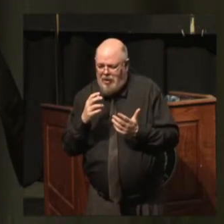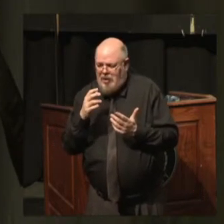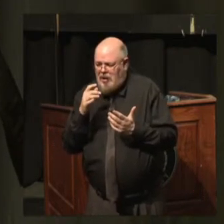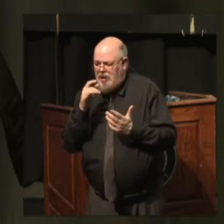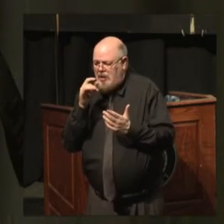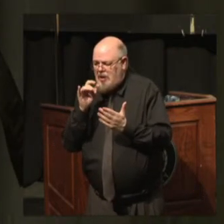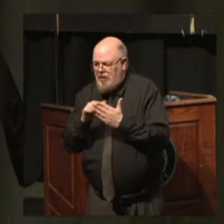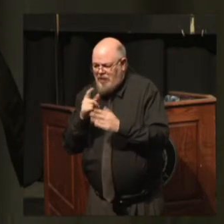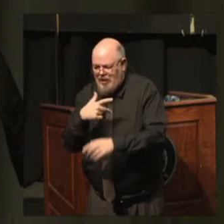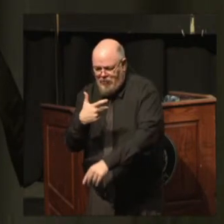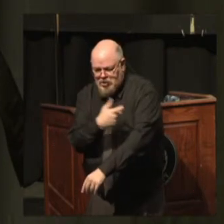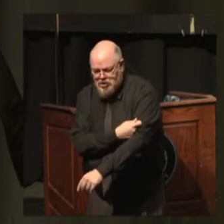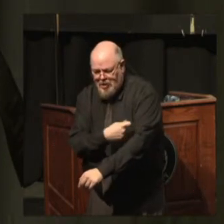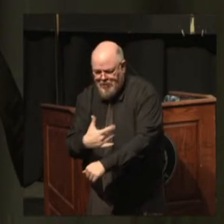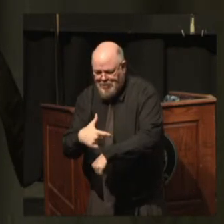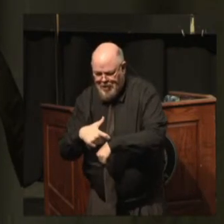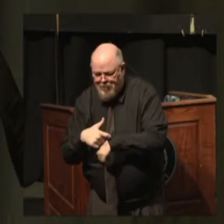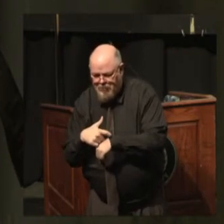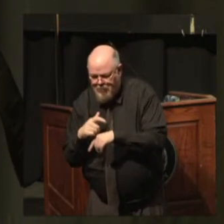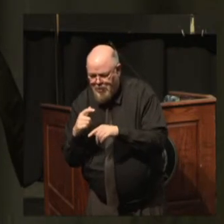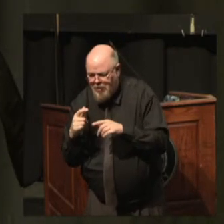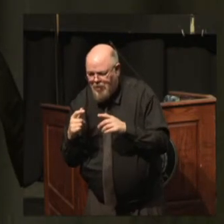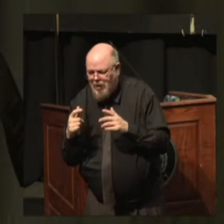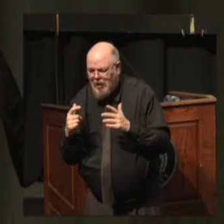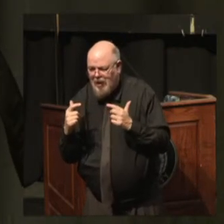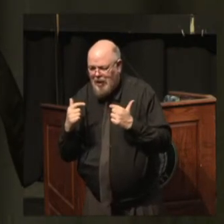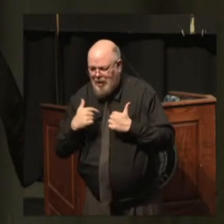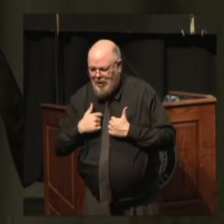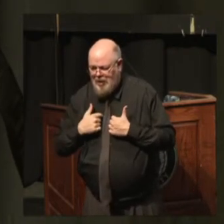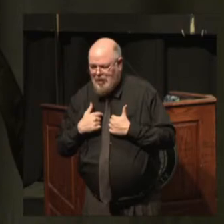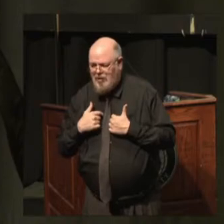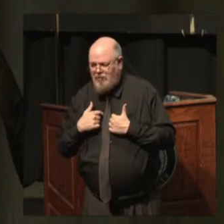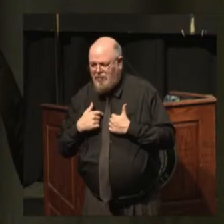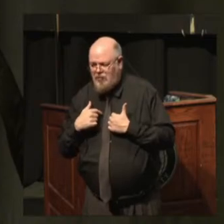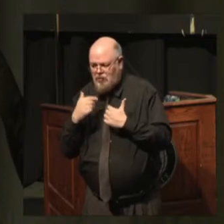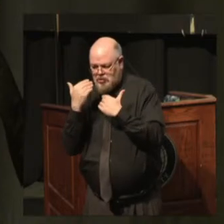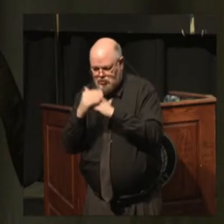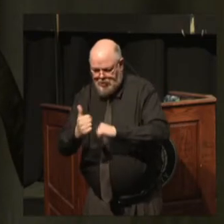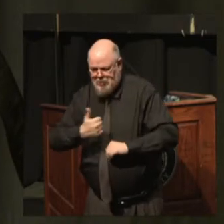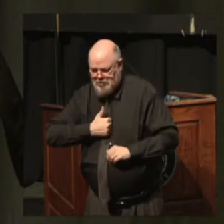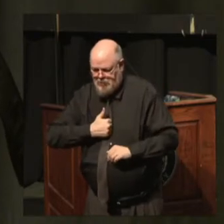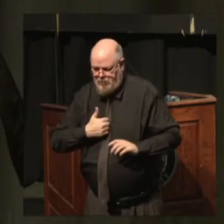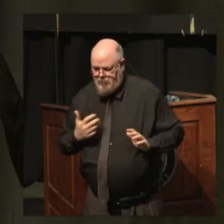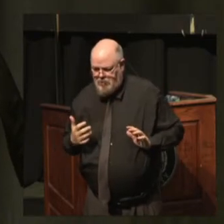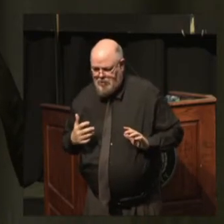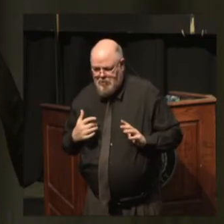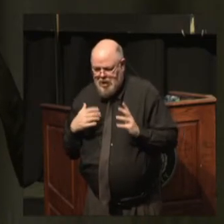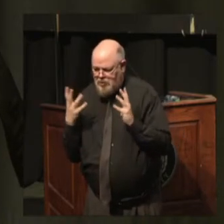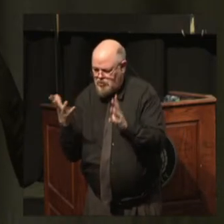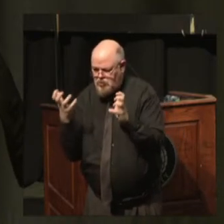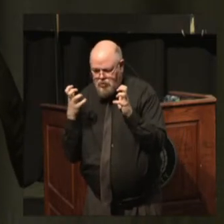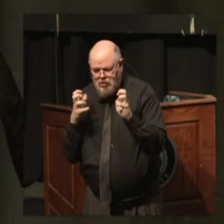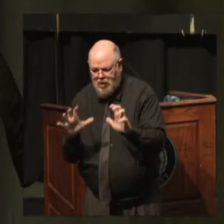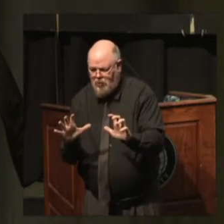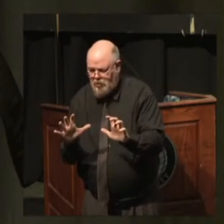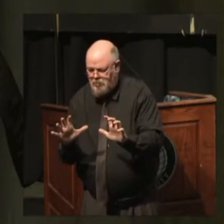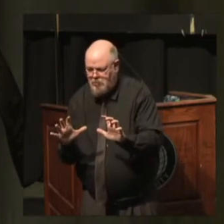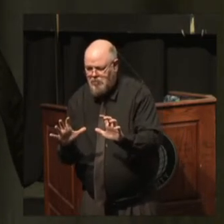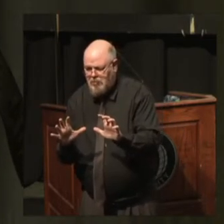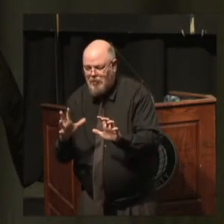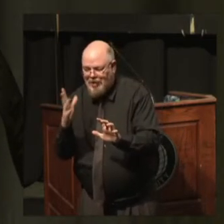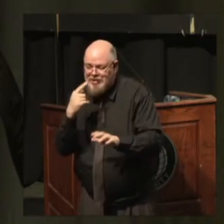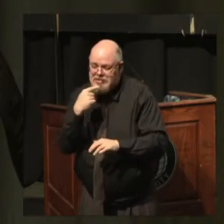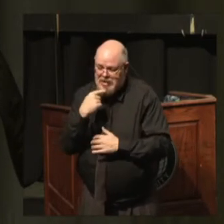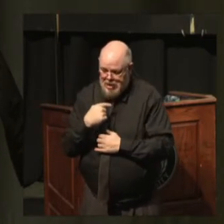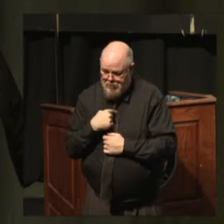I'm told. I haven't researched it myself because I don't want to go there. But I'm told that if the swelling had stopped